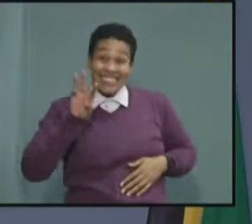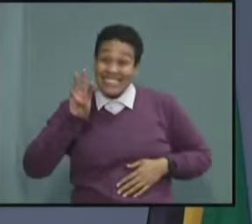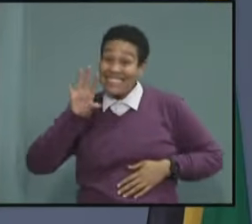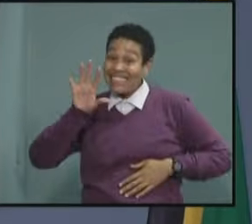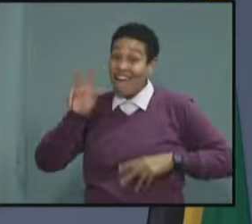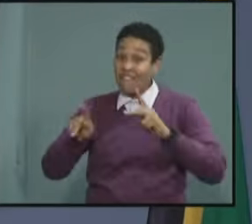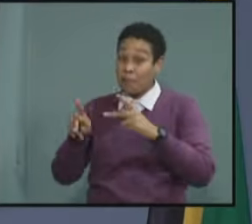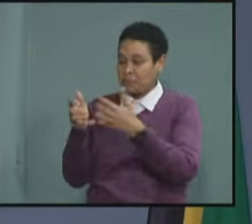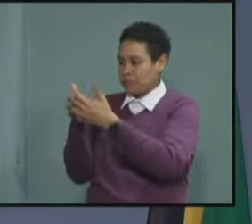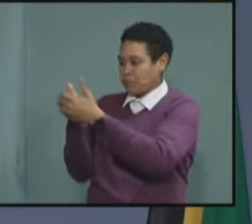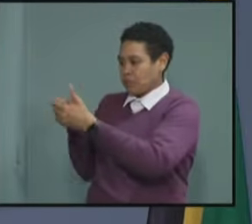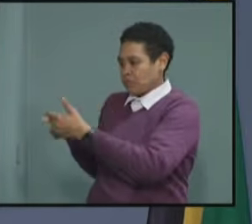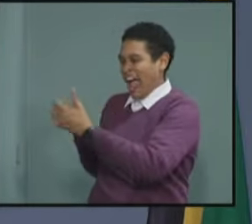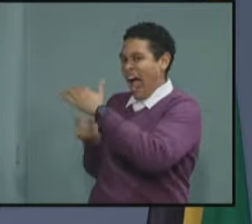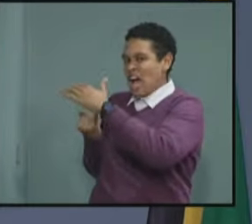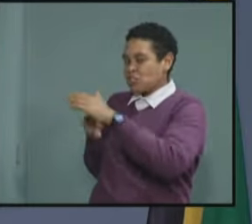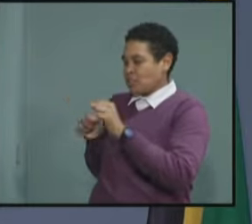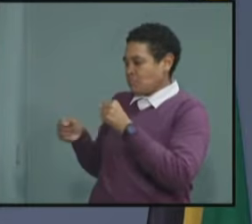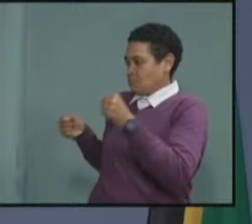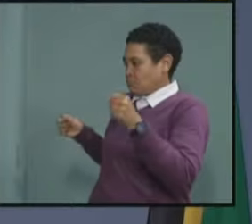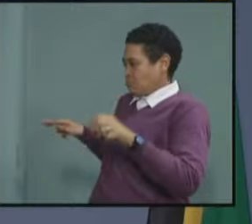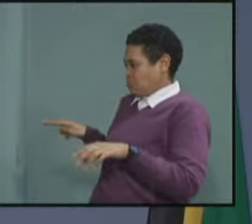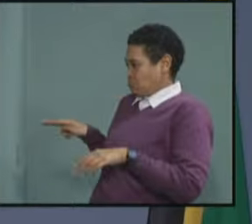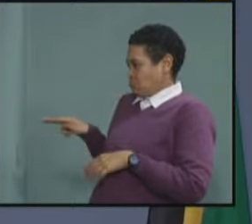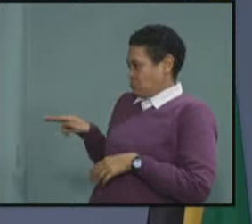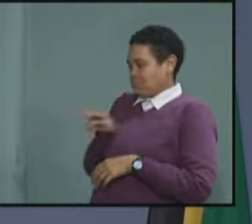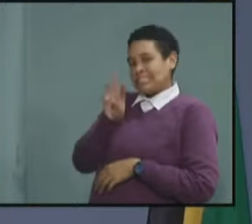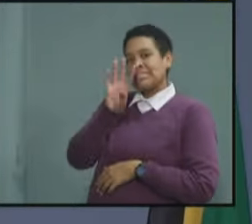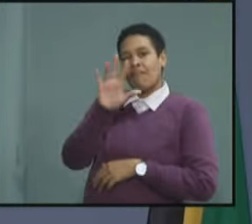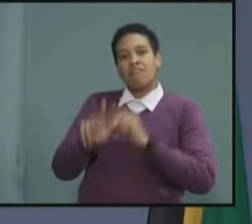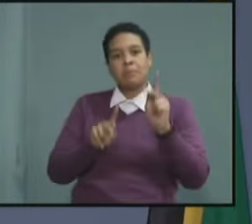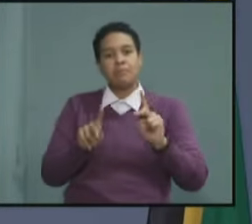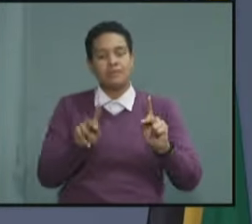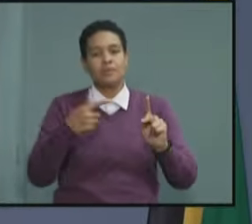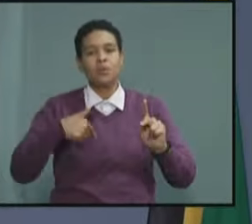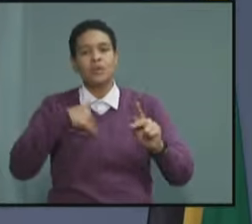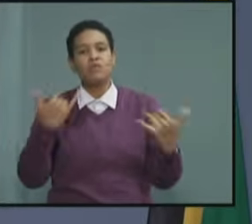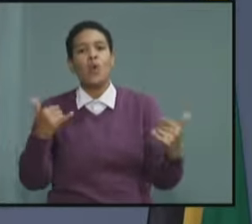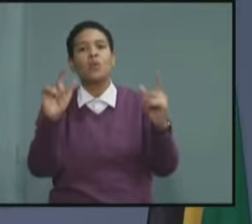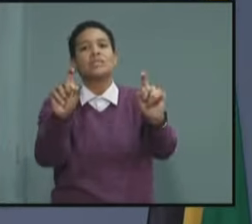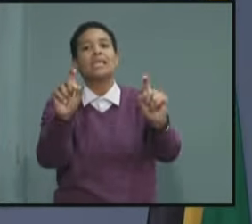in isolation. We have now tested